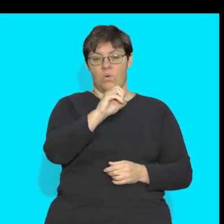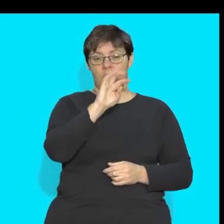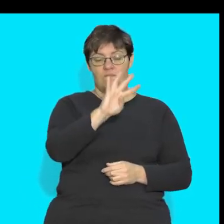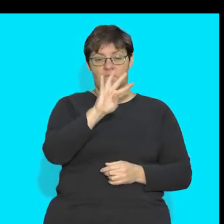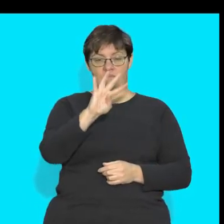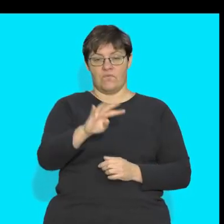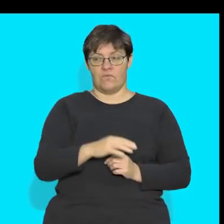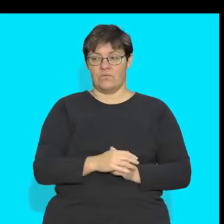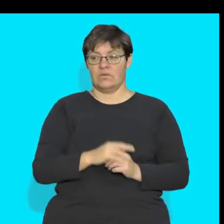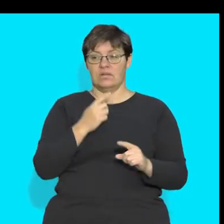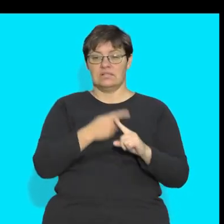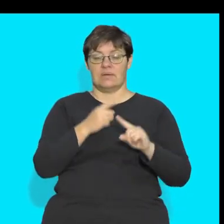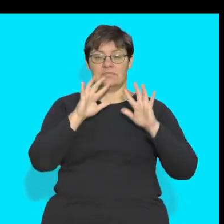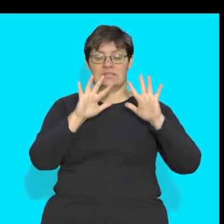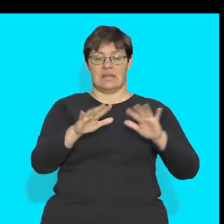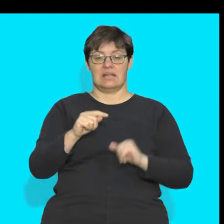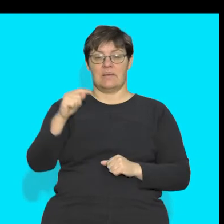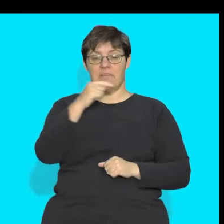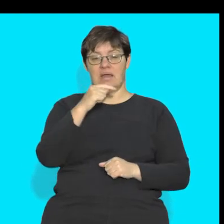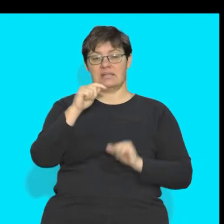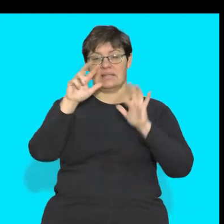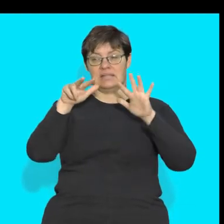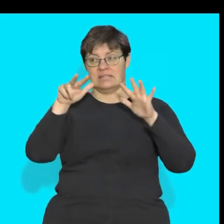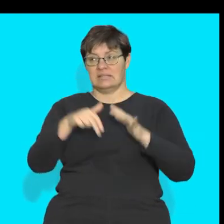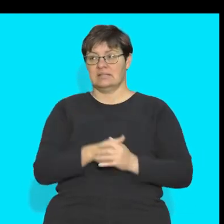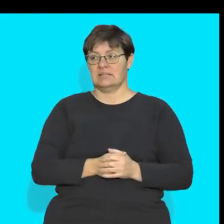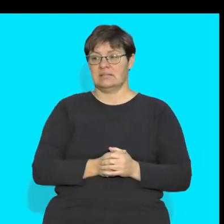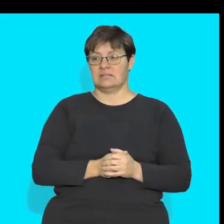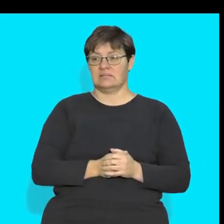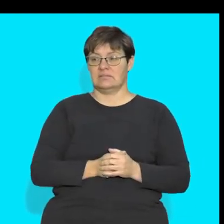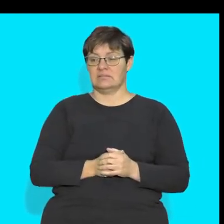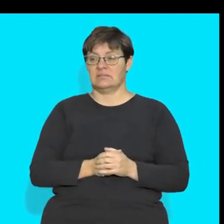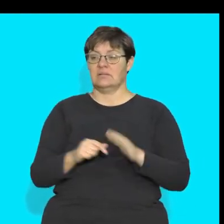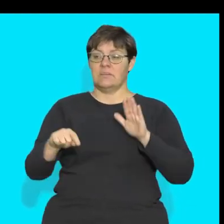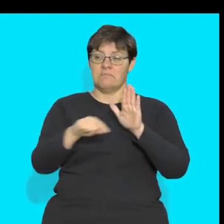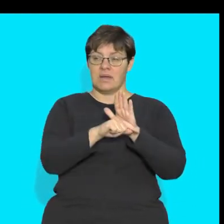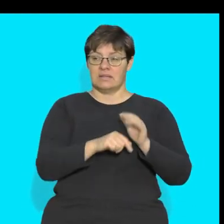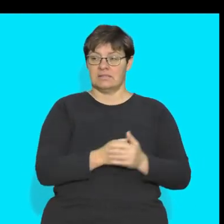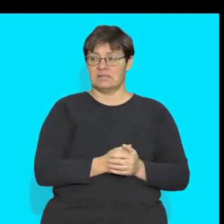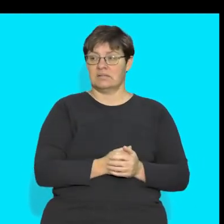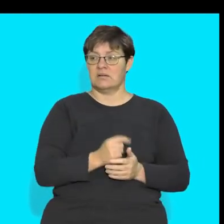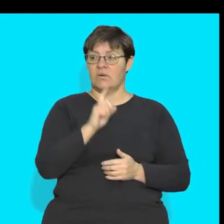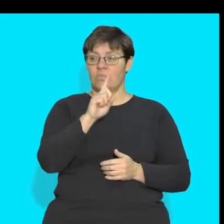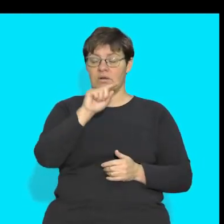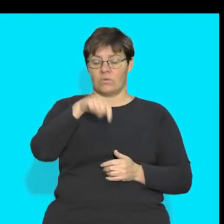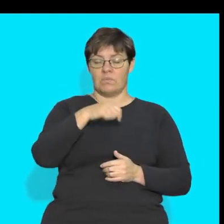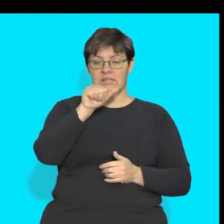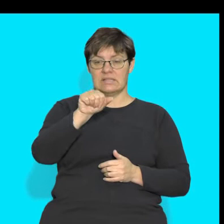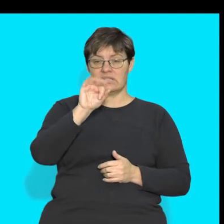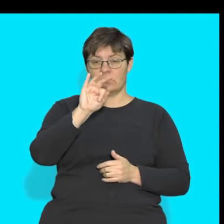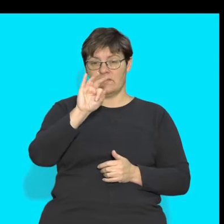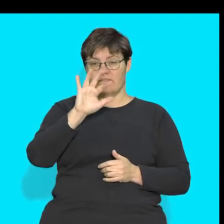2,044 times 10 to the minus 18 minus